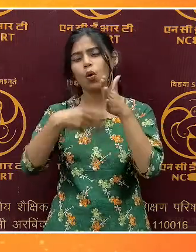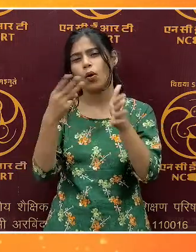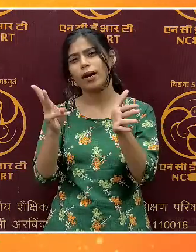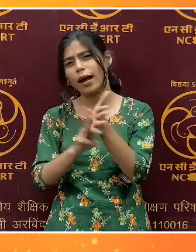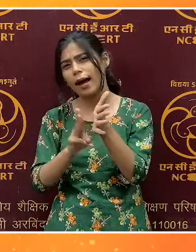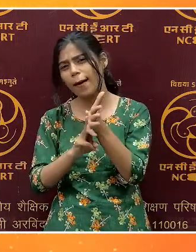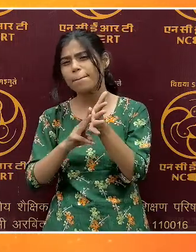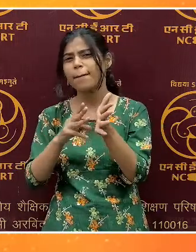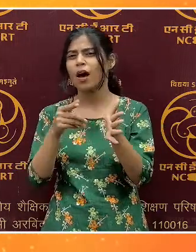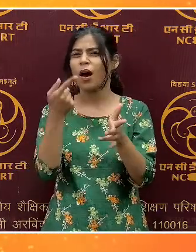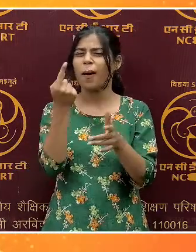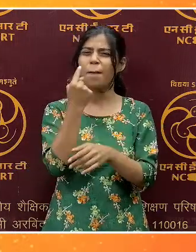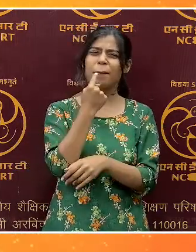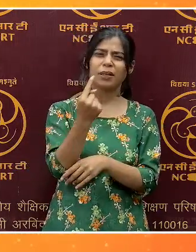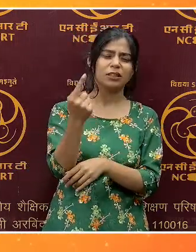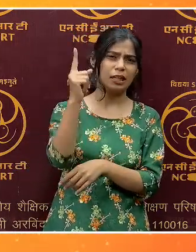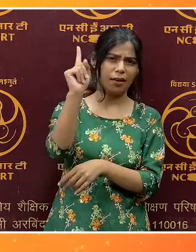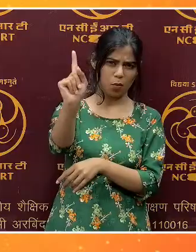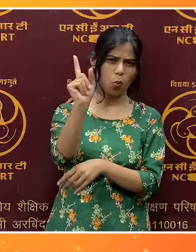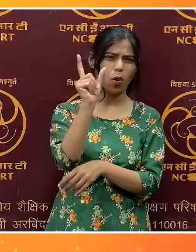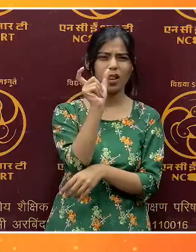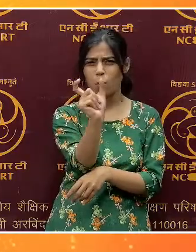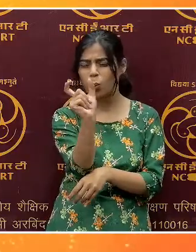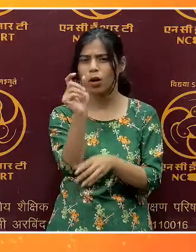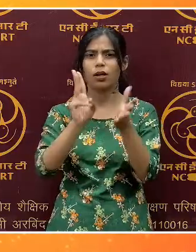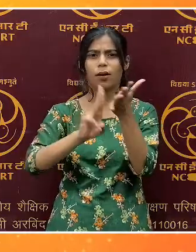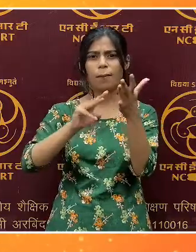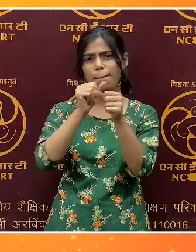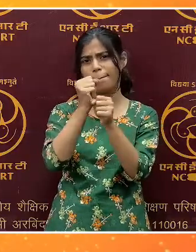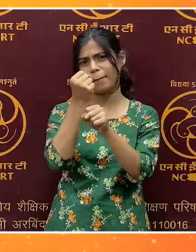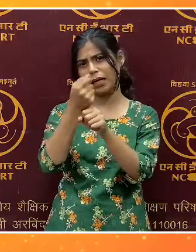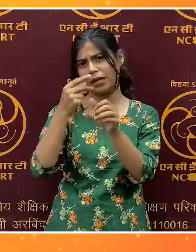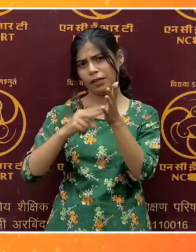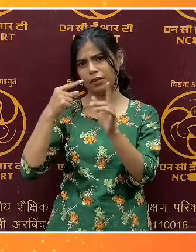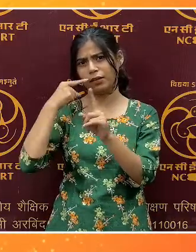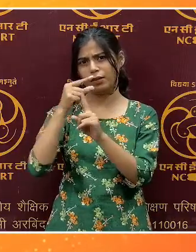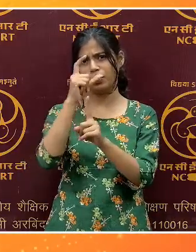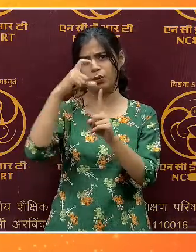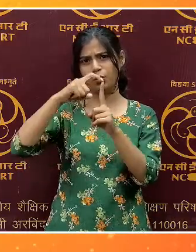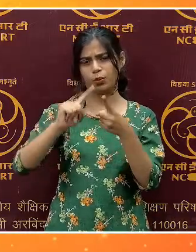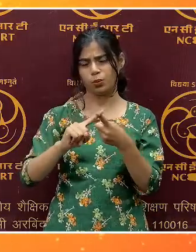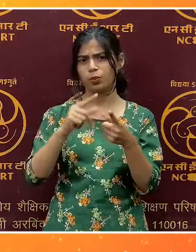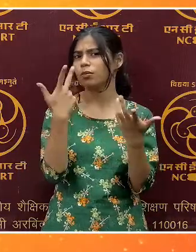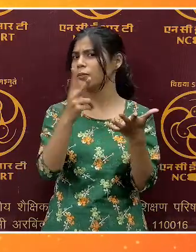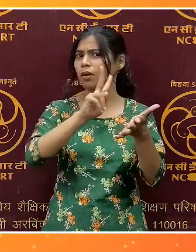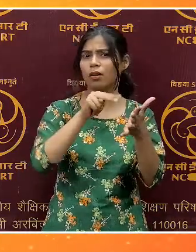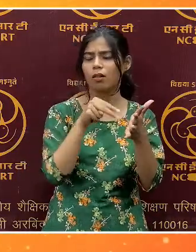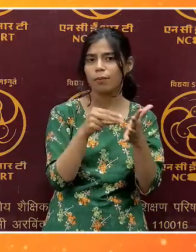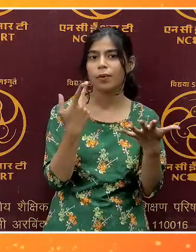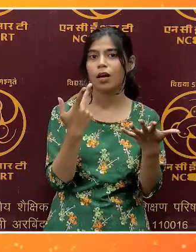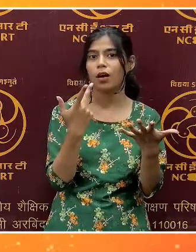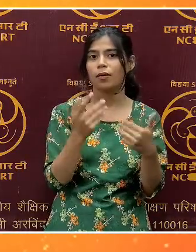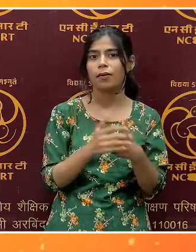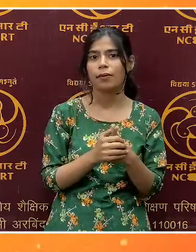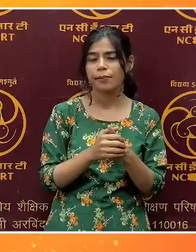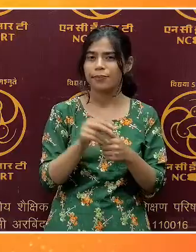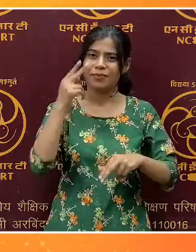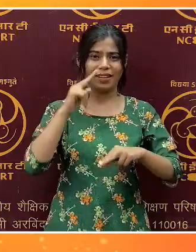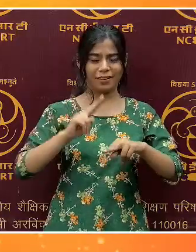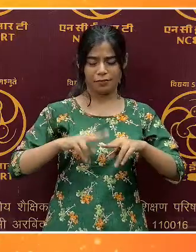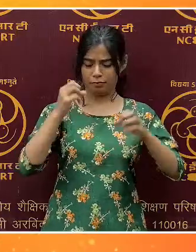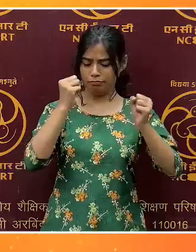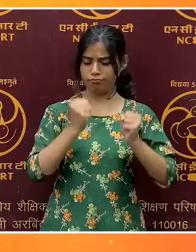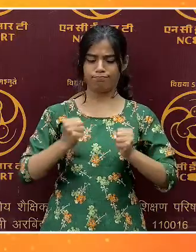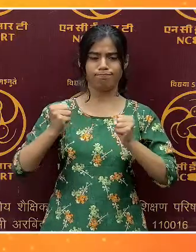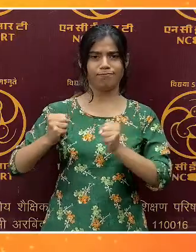what do we understand by magnitude? Magnitude means how much is the physical quantity. For example, the room in which we are sitting, if